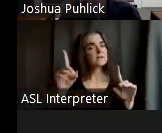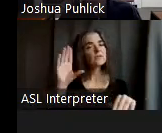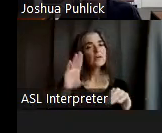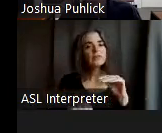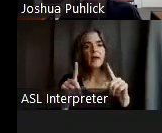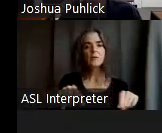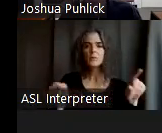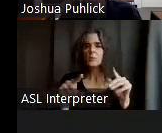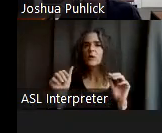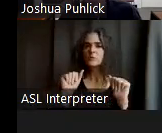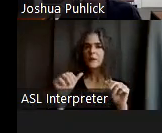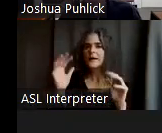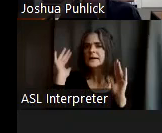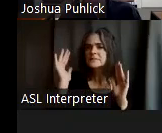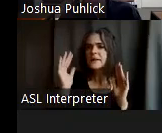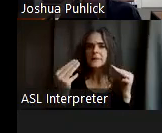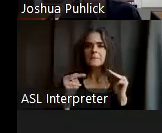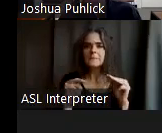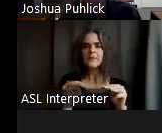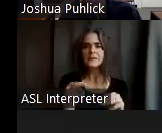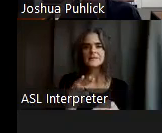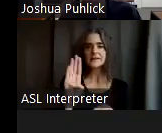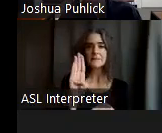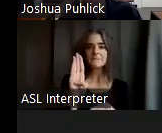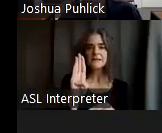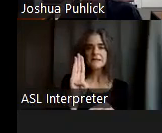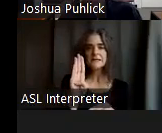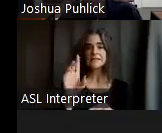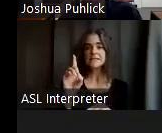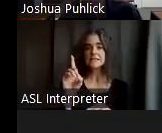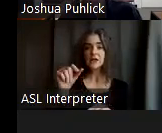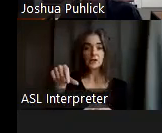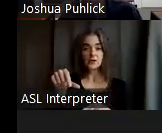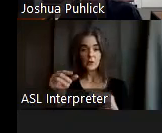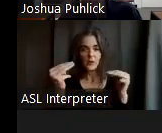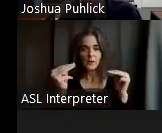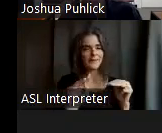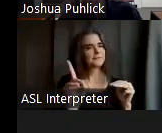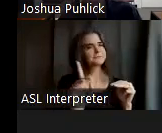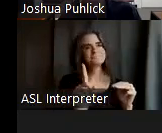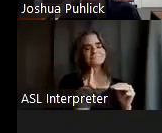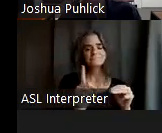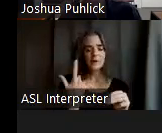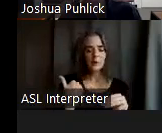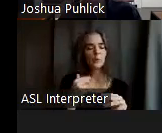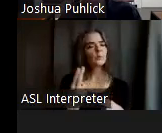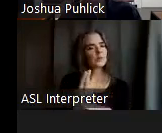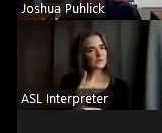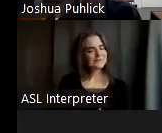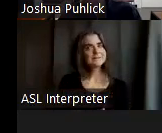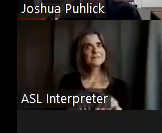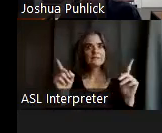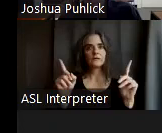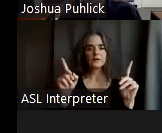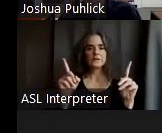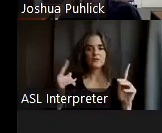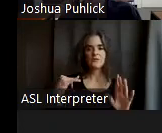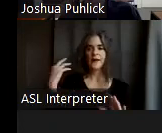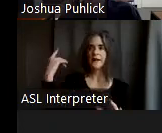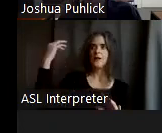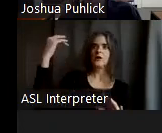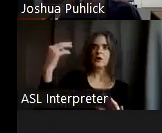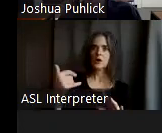expect using methods like the BDEQ method, our stands have that more irregular